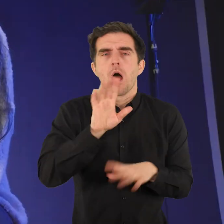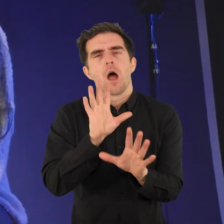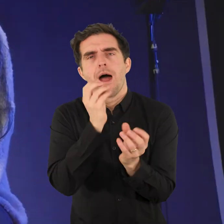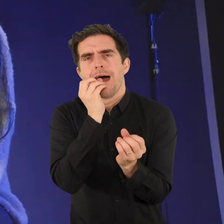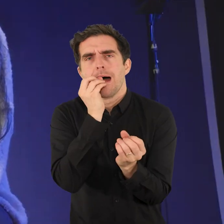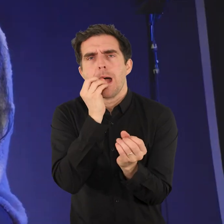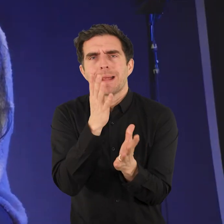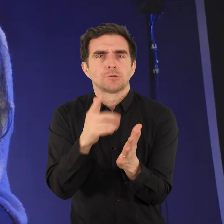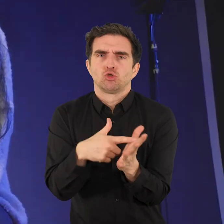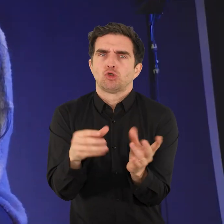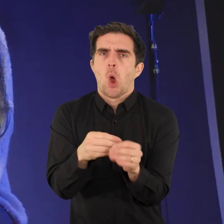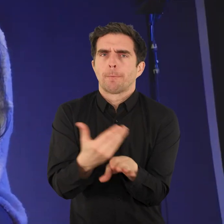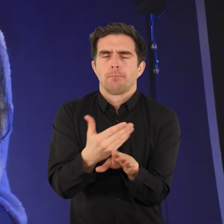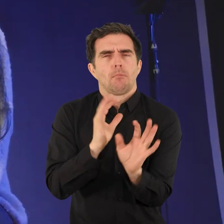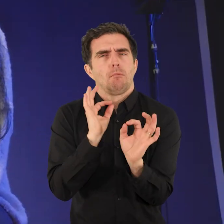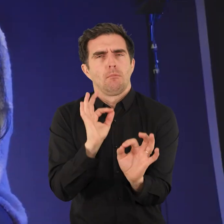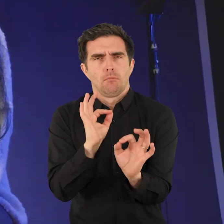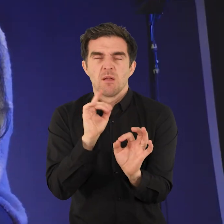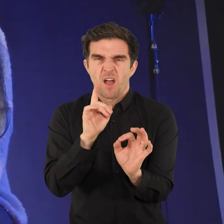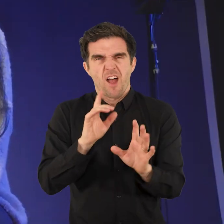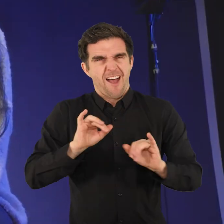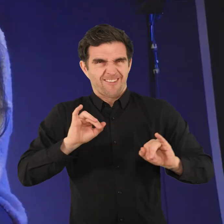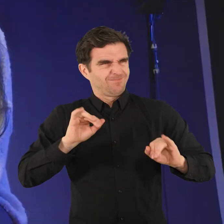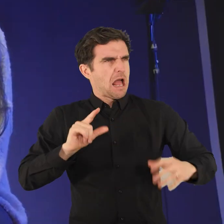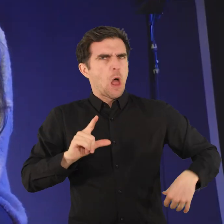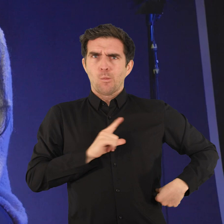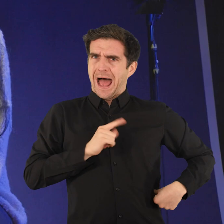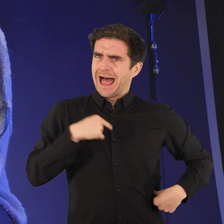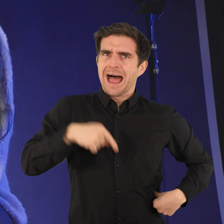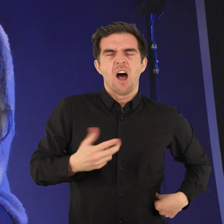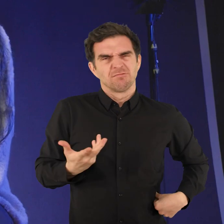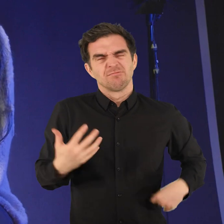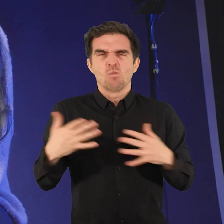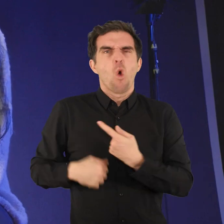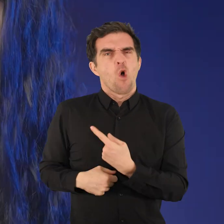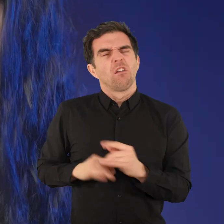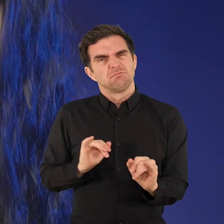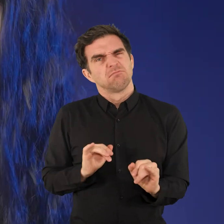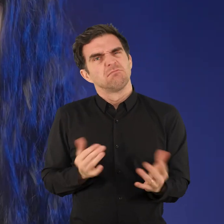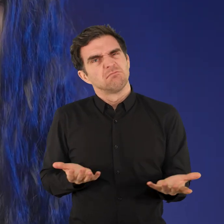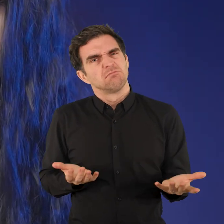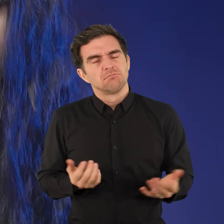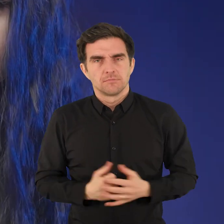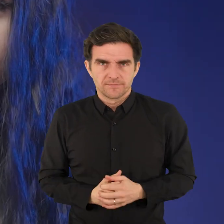amazing job, the best thing that ever happened to me, unfortunately, under not very pleasant conditions.